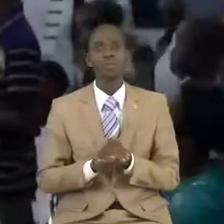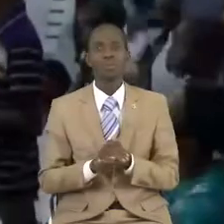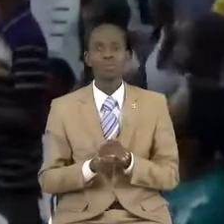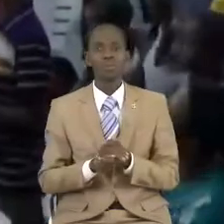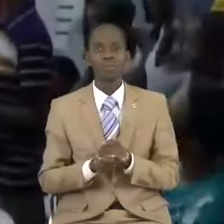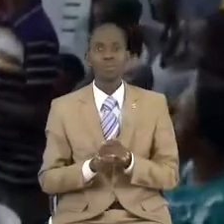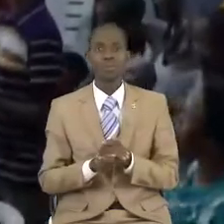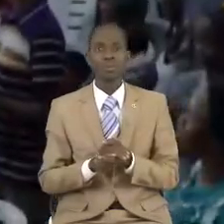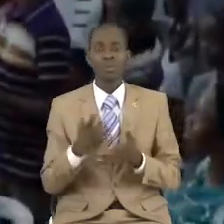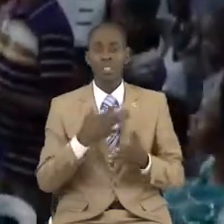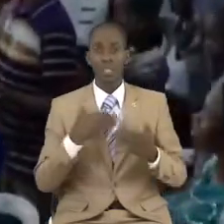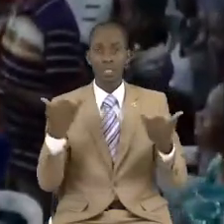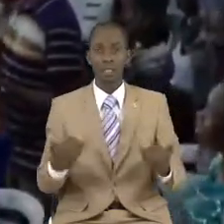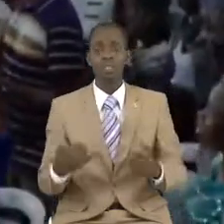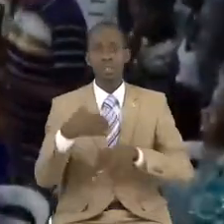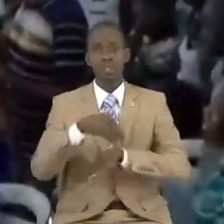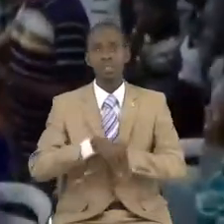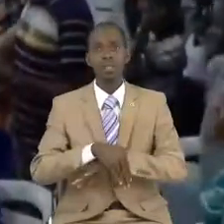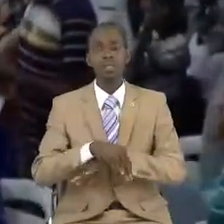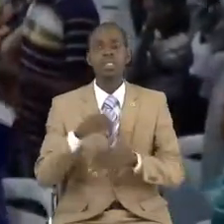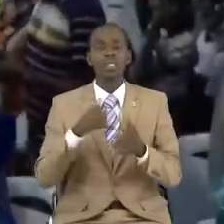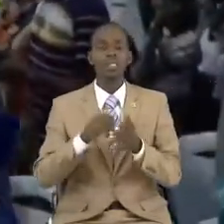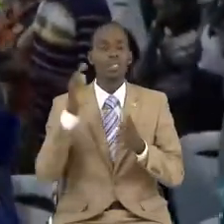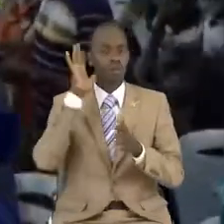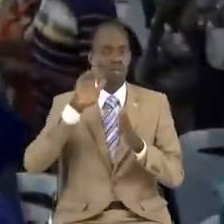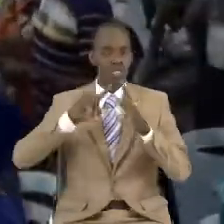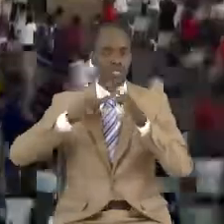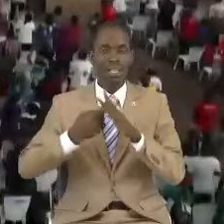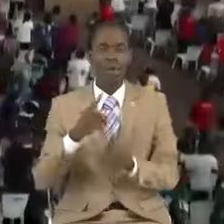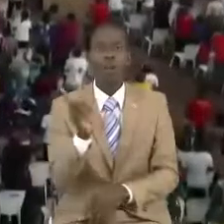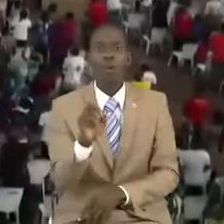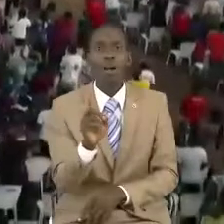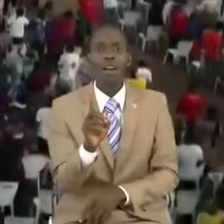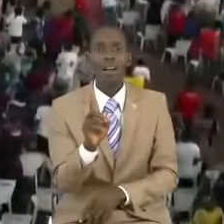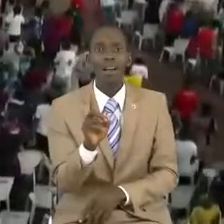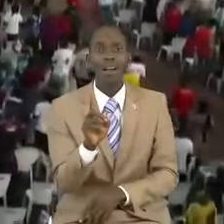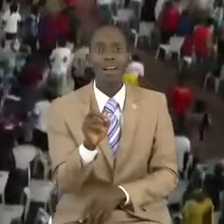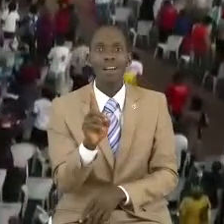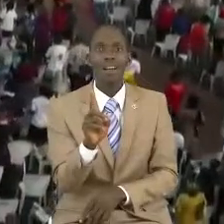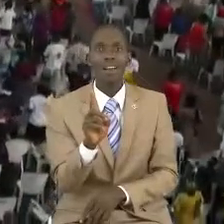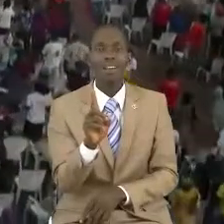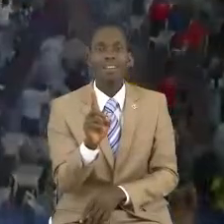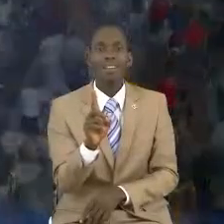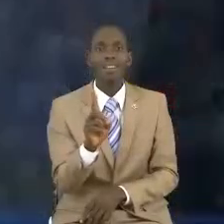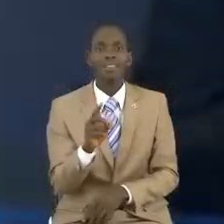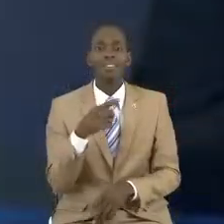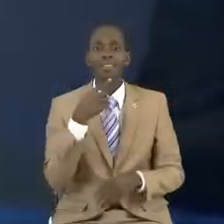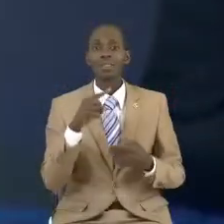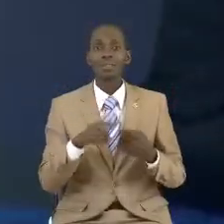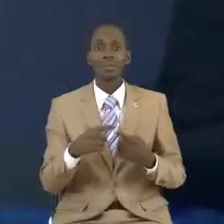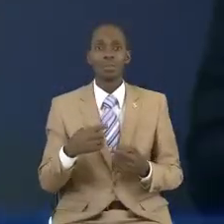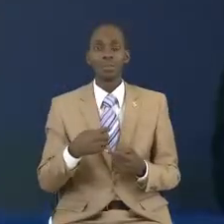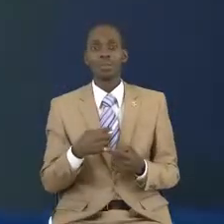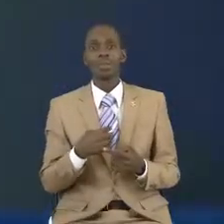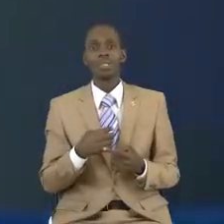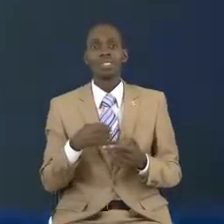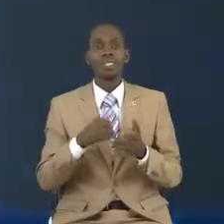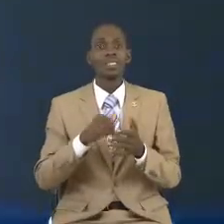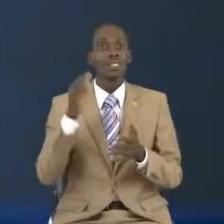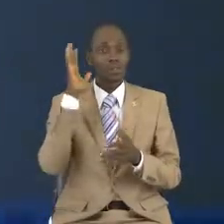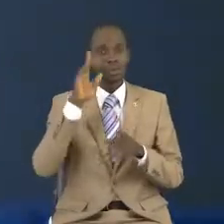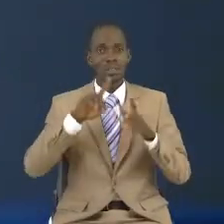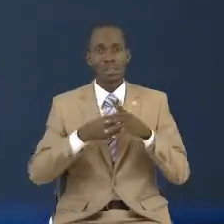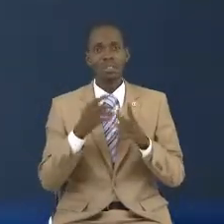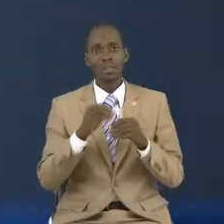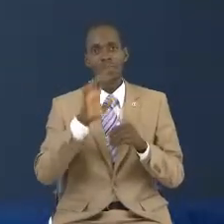and tonight it will start where tell me tell me it will start in your life why